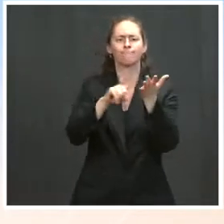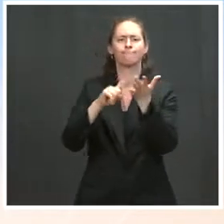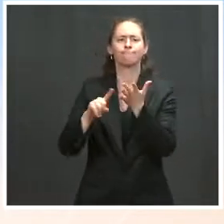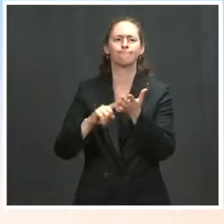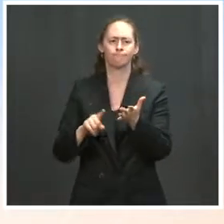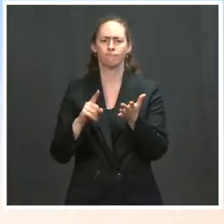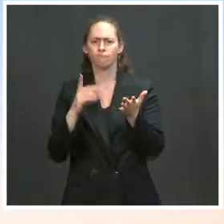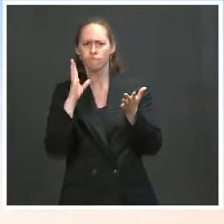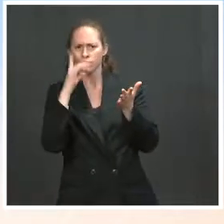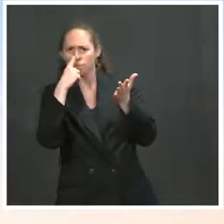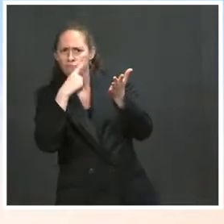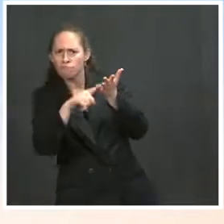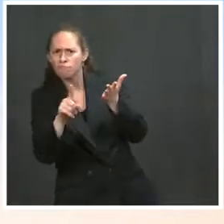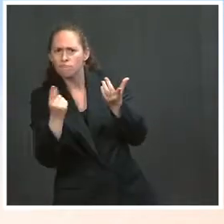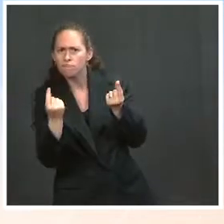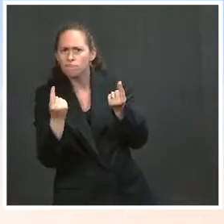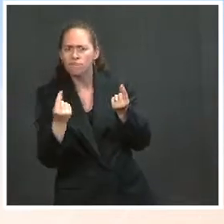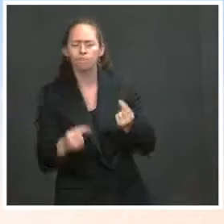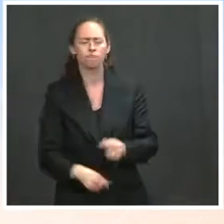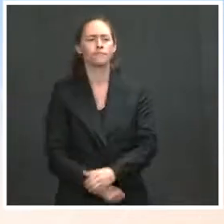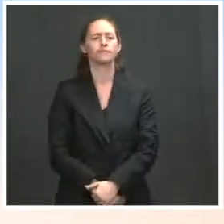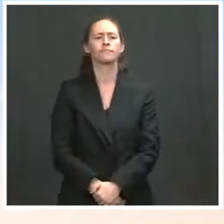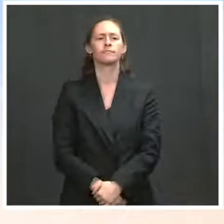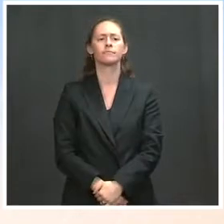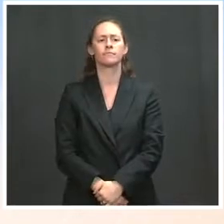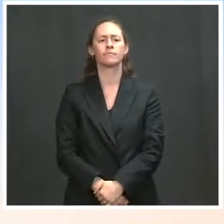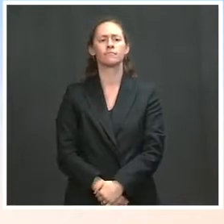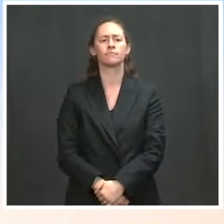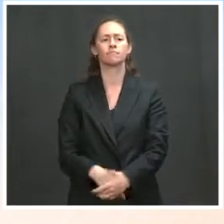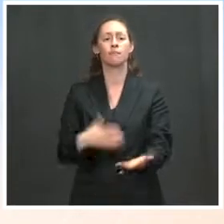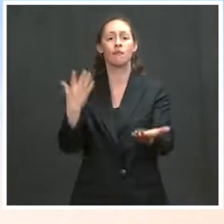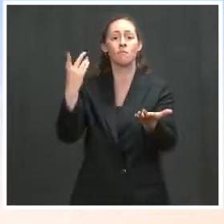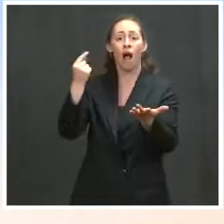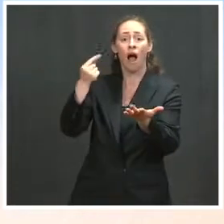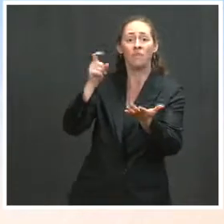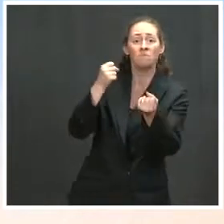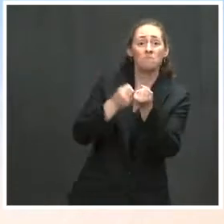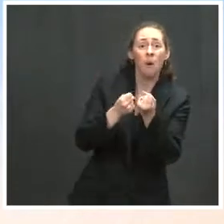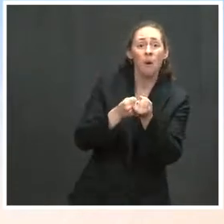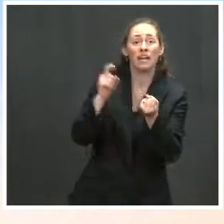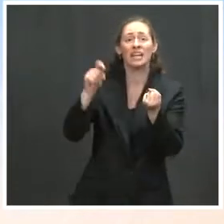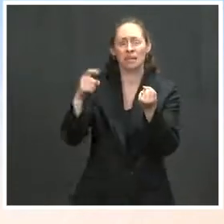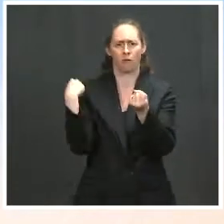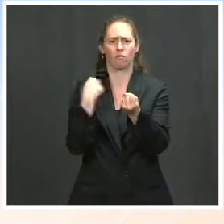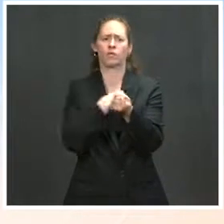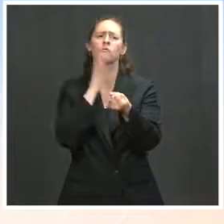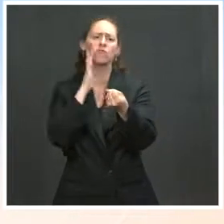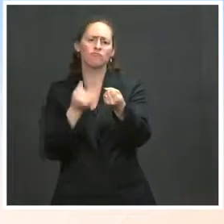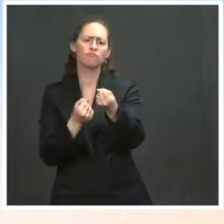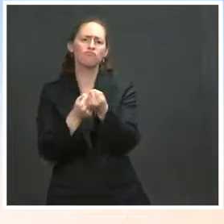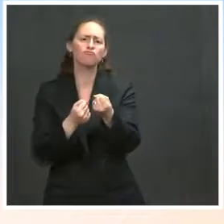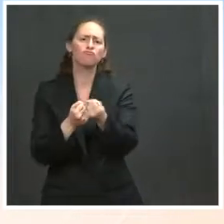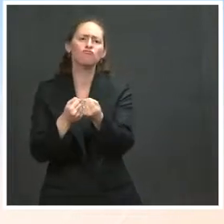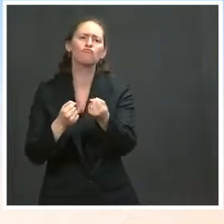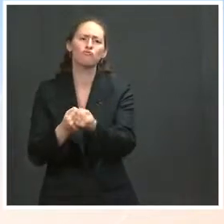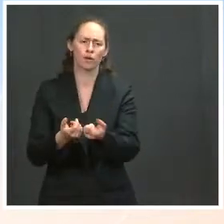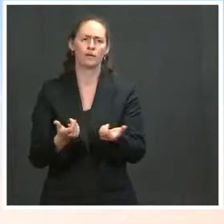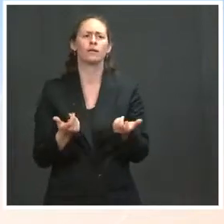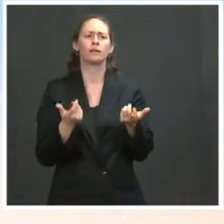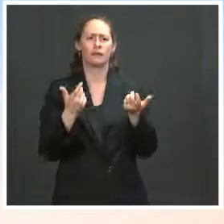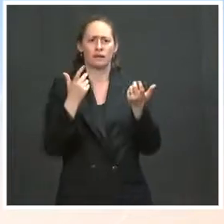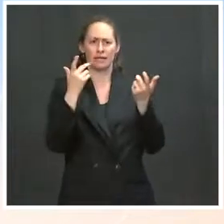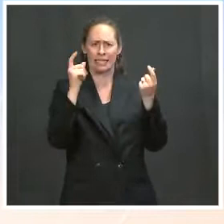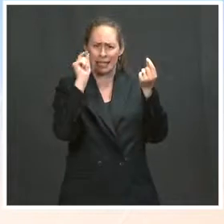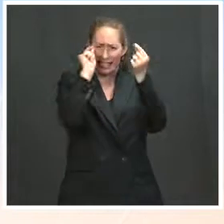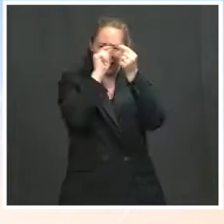with them and offer any assistance as needed. We still don't know all of the details,